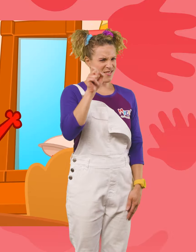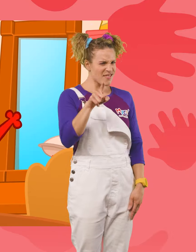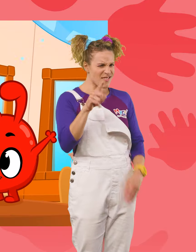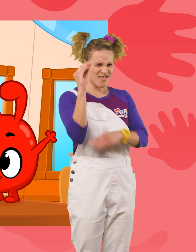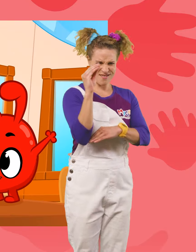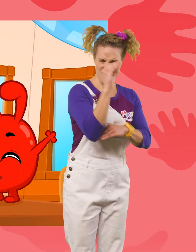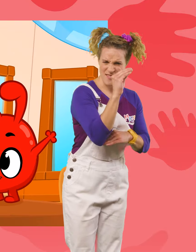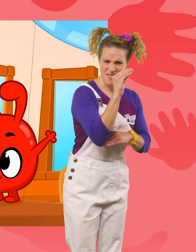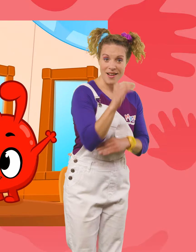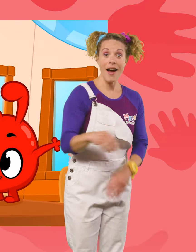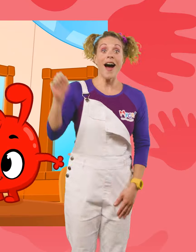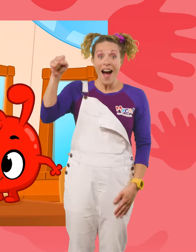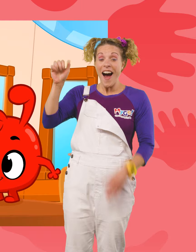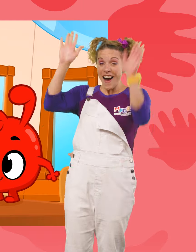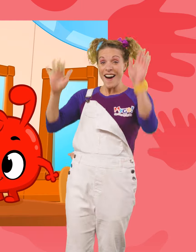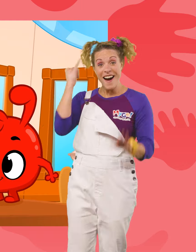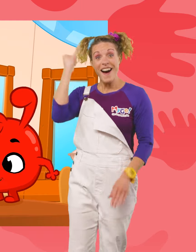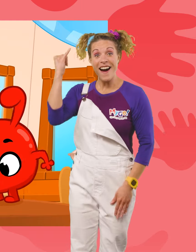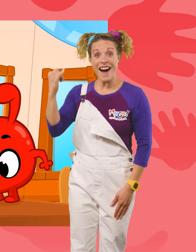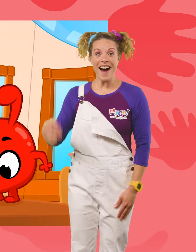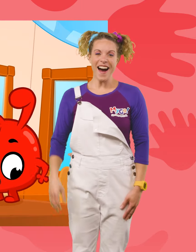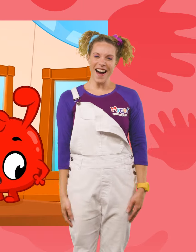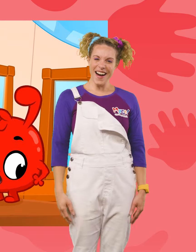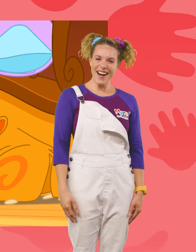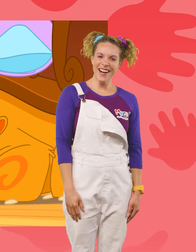Dinosaurs? Yes, that's a great idea.